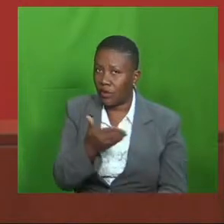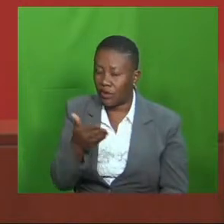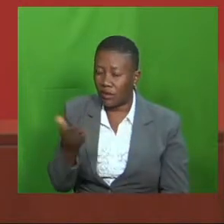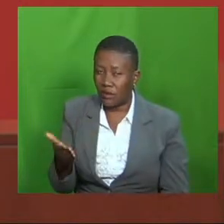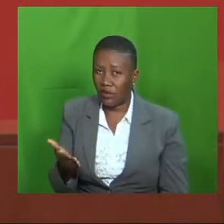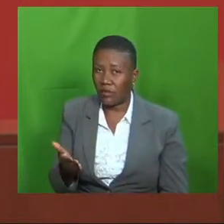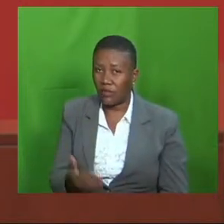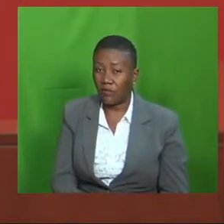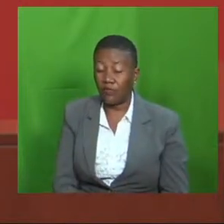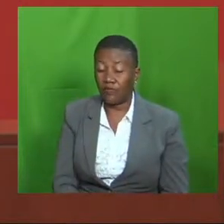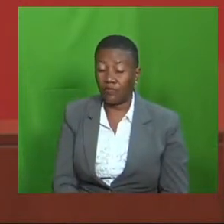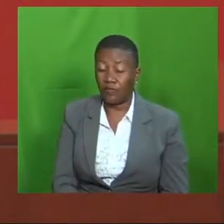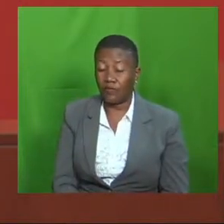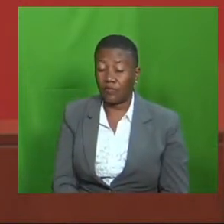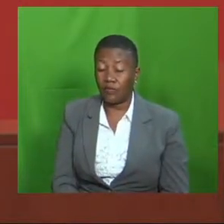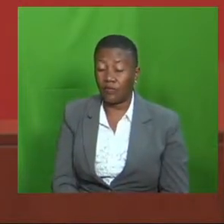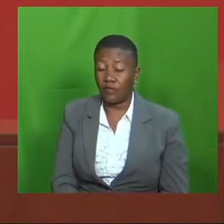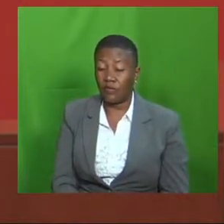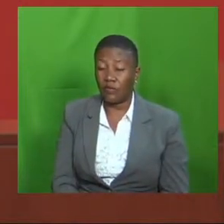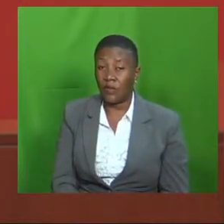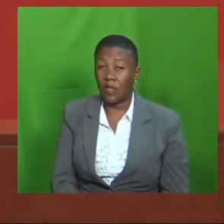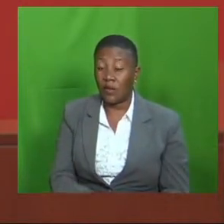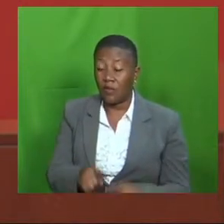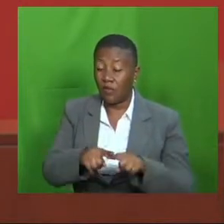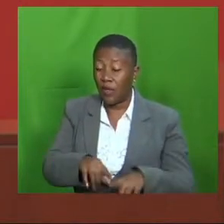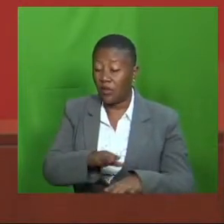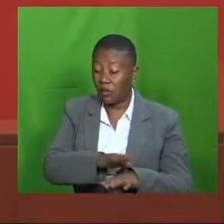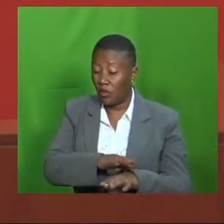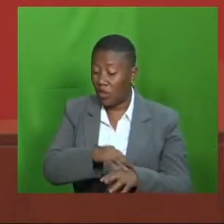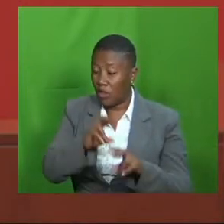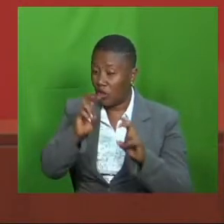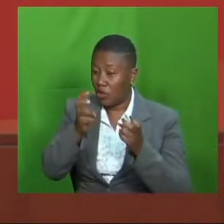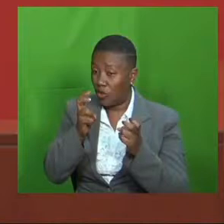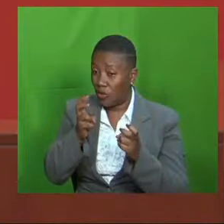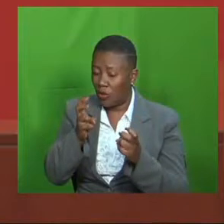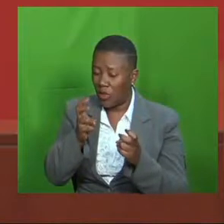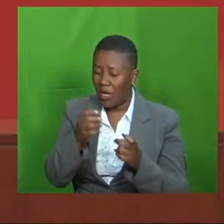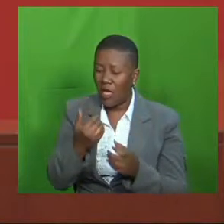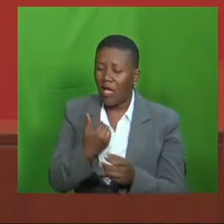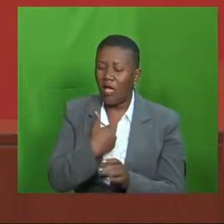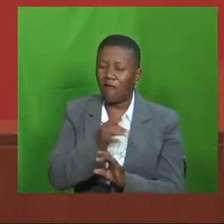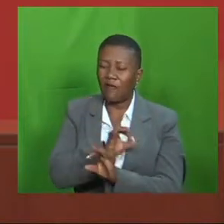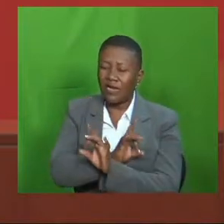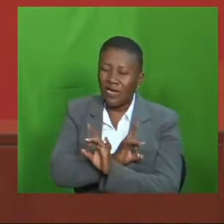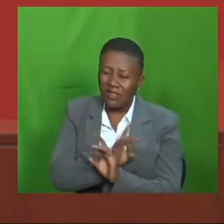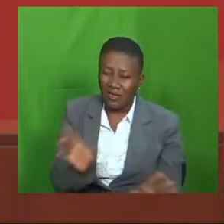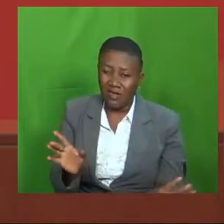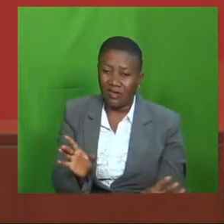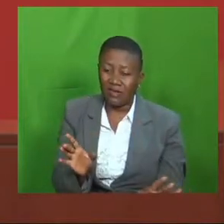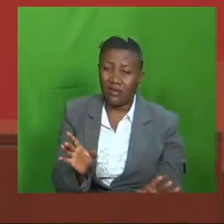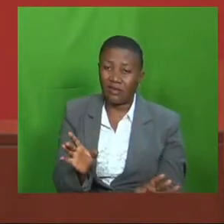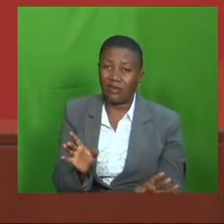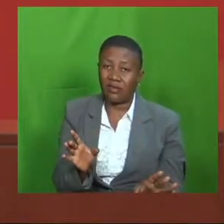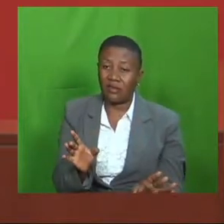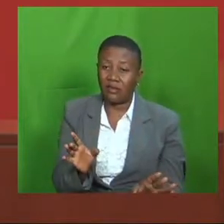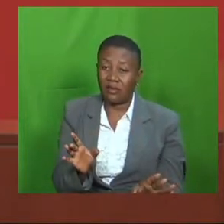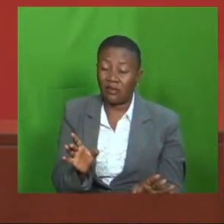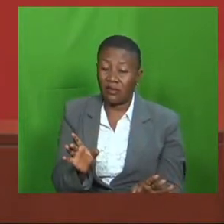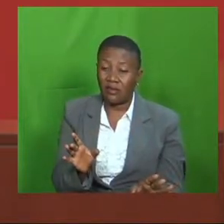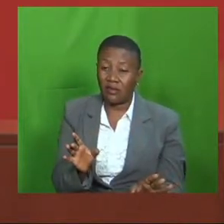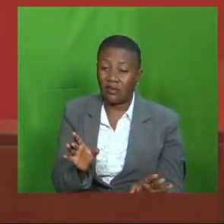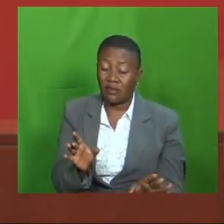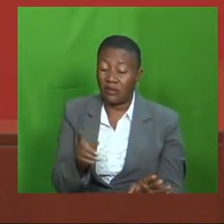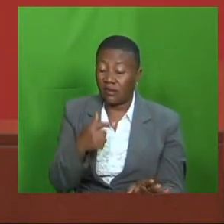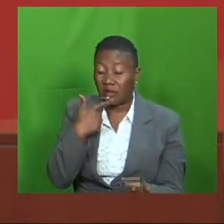in contrast with these instances cited, there's nothing, and I mean nothing, expressly